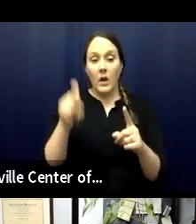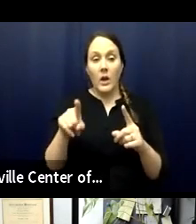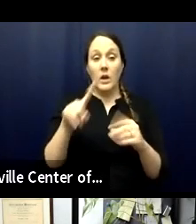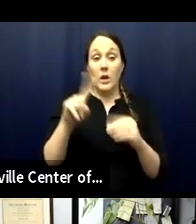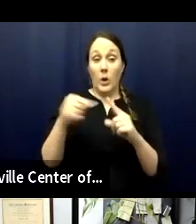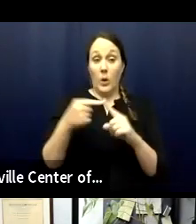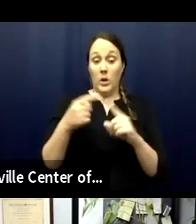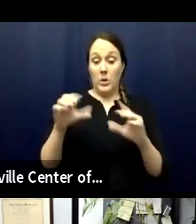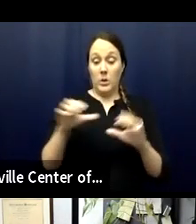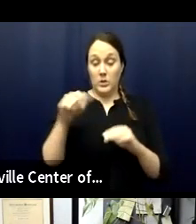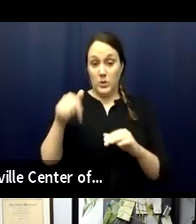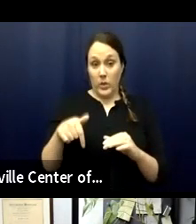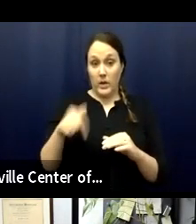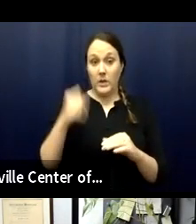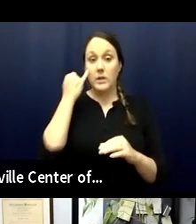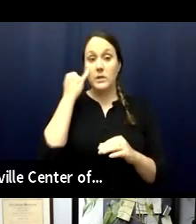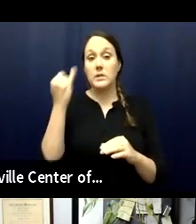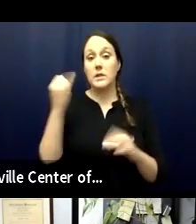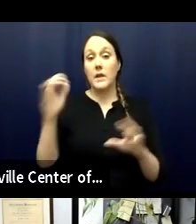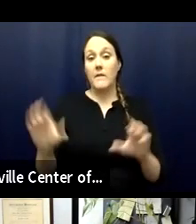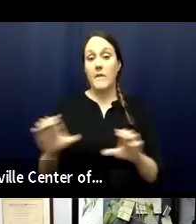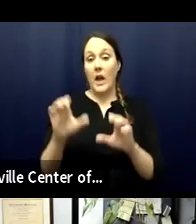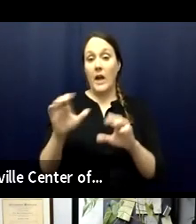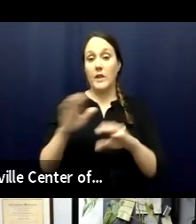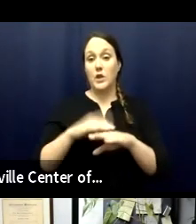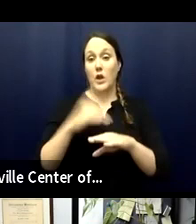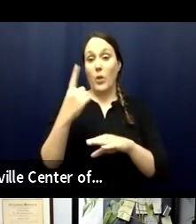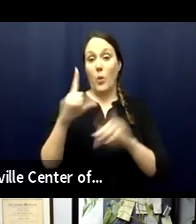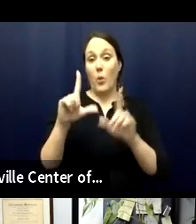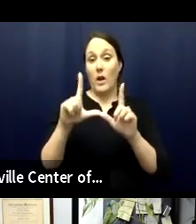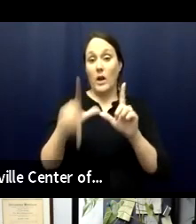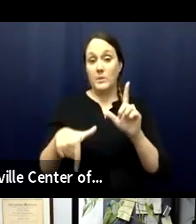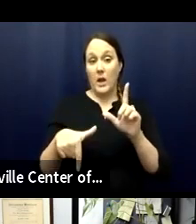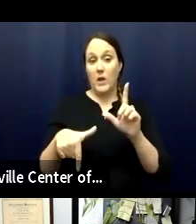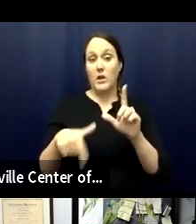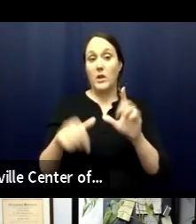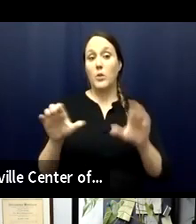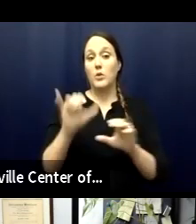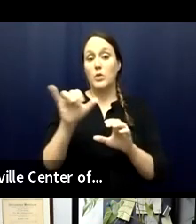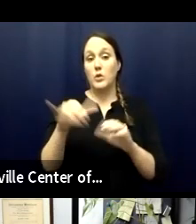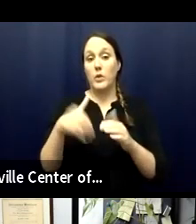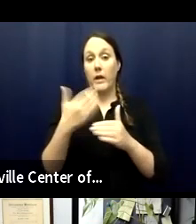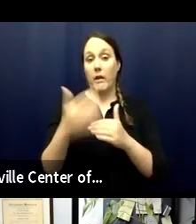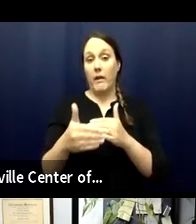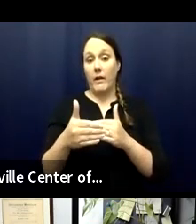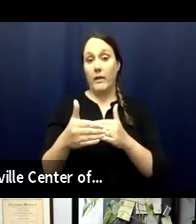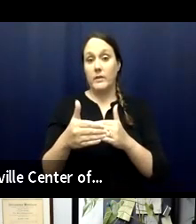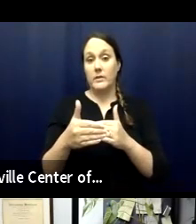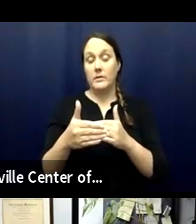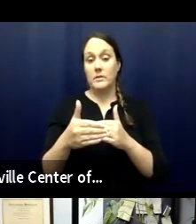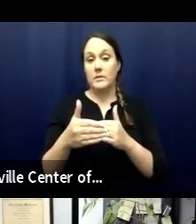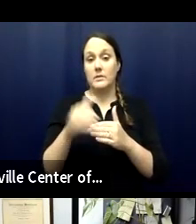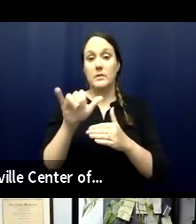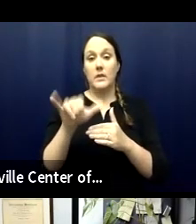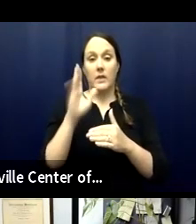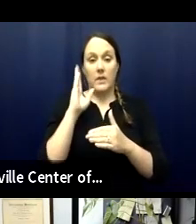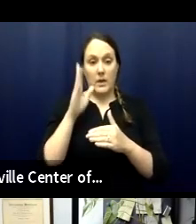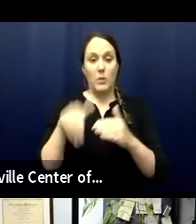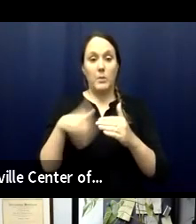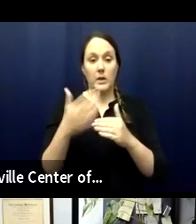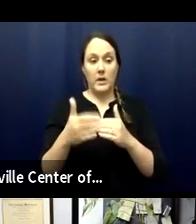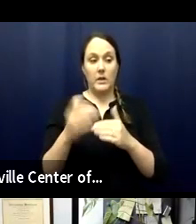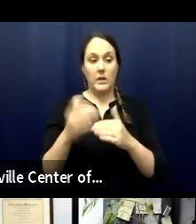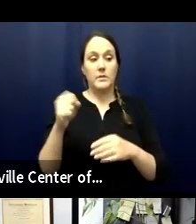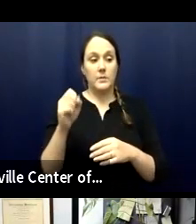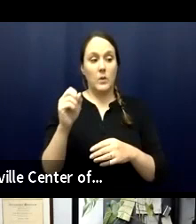we do this, if there is action on the one that's expiring, then we do that next, Mr. Sanders. Is that would come next. Okay, Dr. Goetcher,